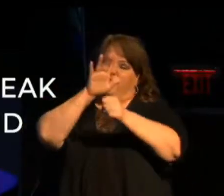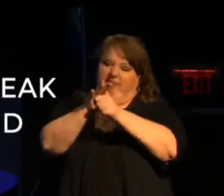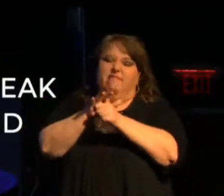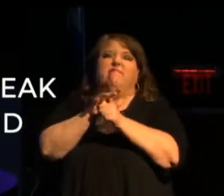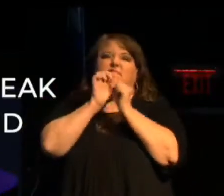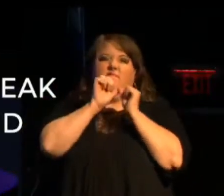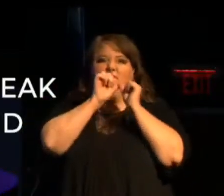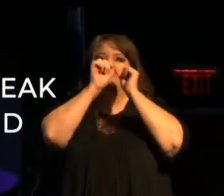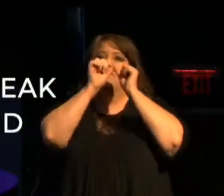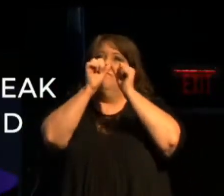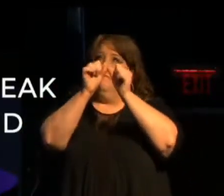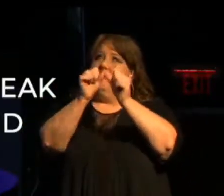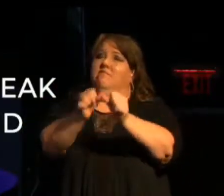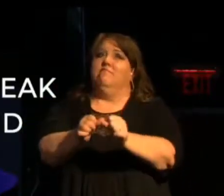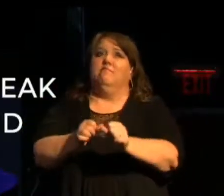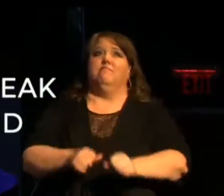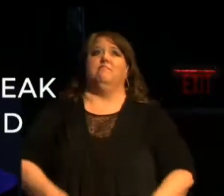void.